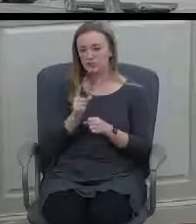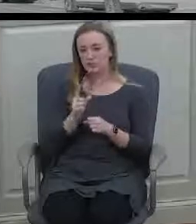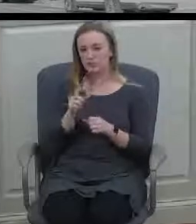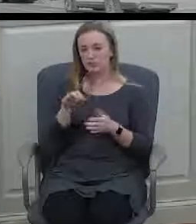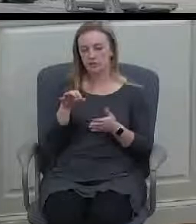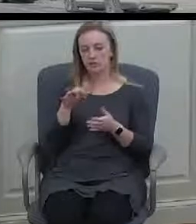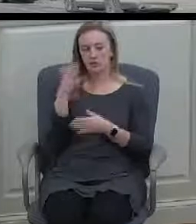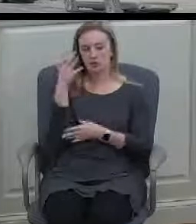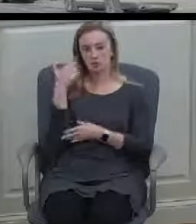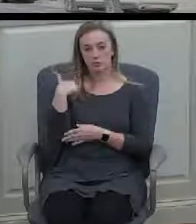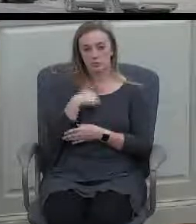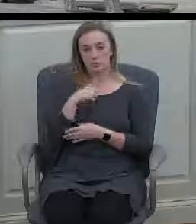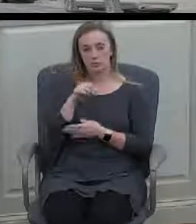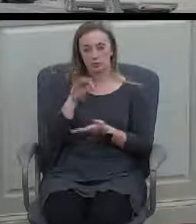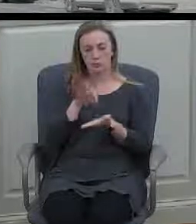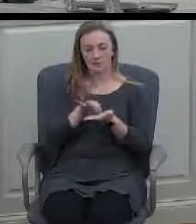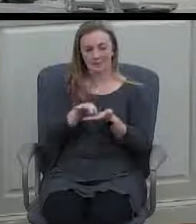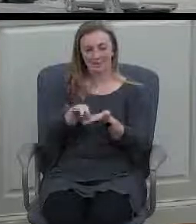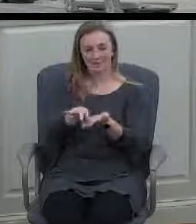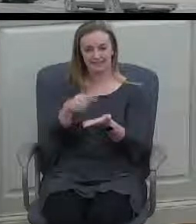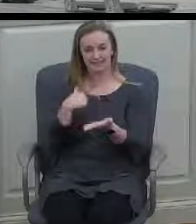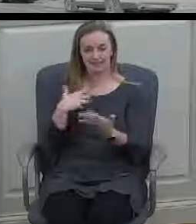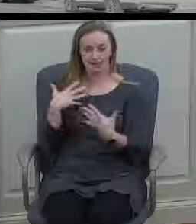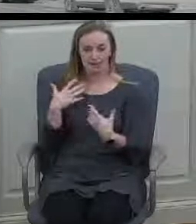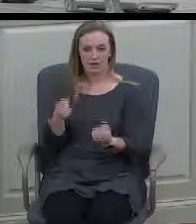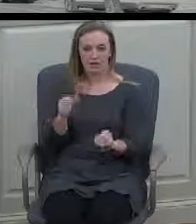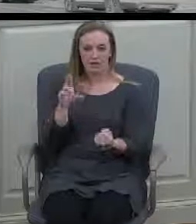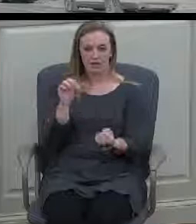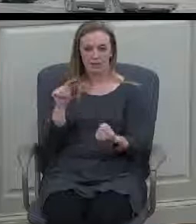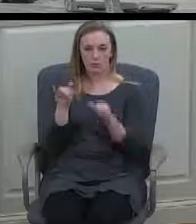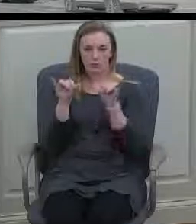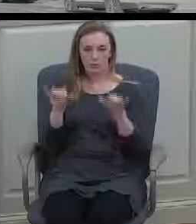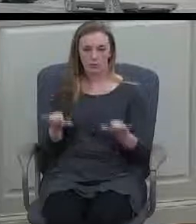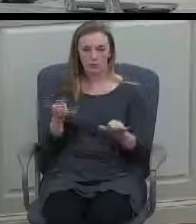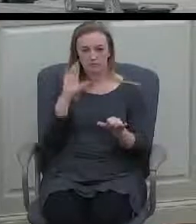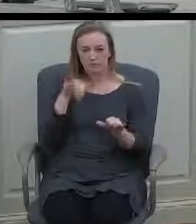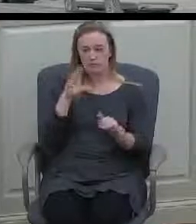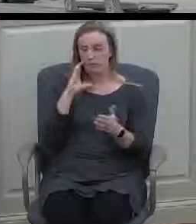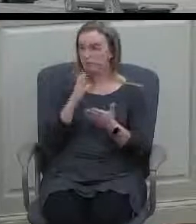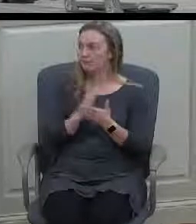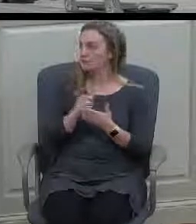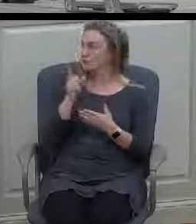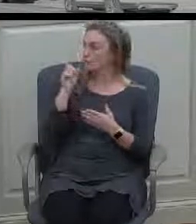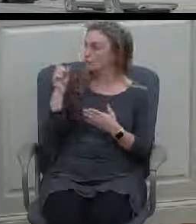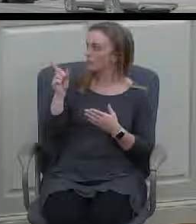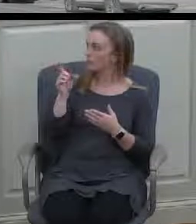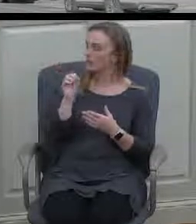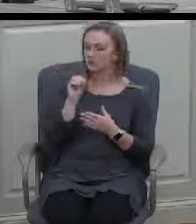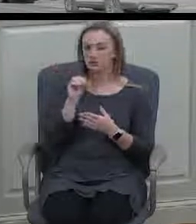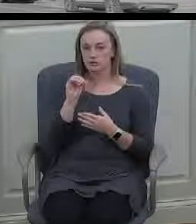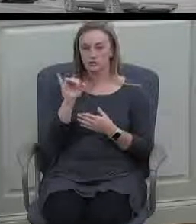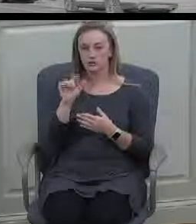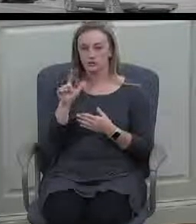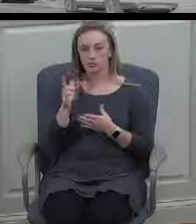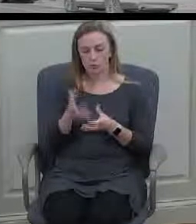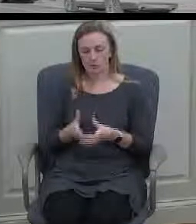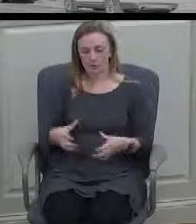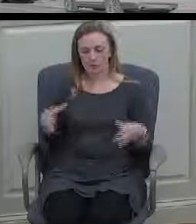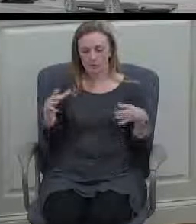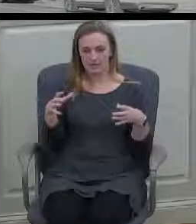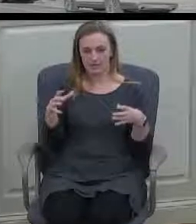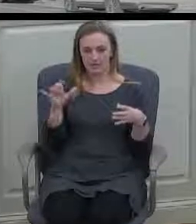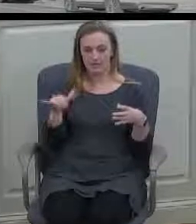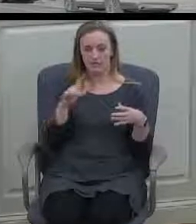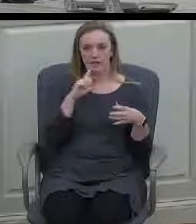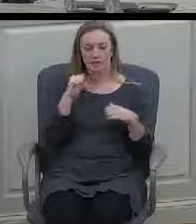plant have healthy root systems. So, the picture on the screen right there is a soil cell. That's infrastructure that we